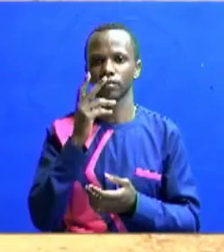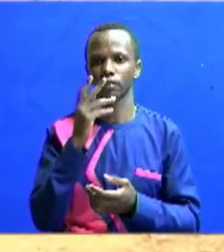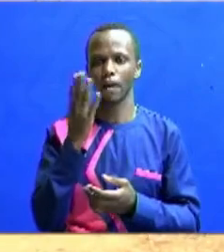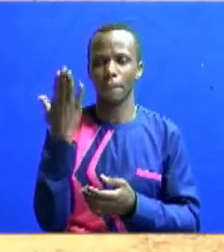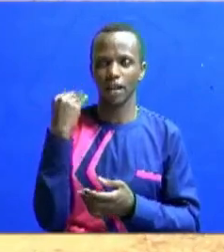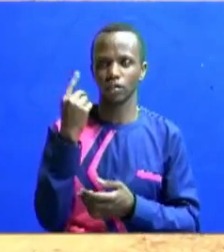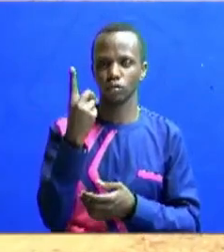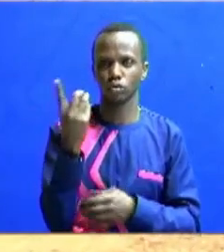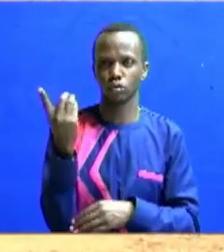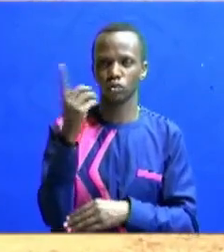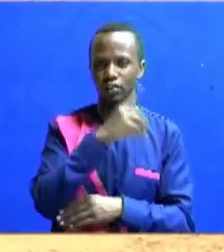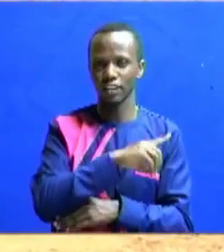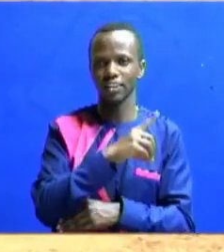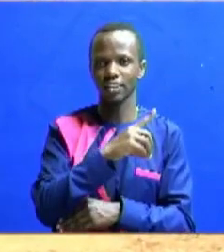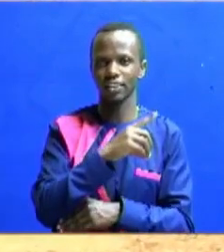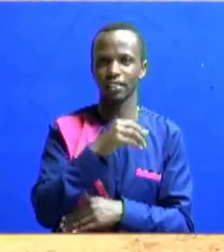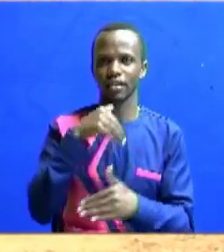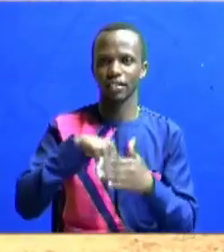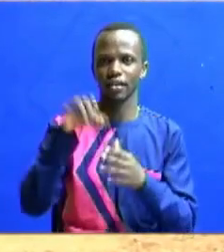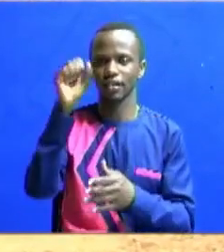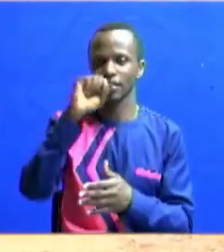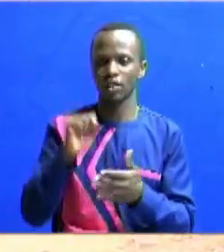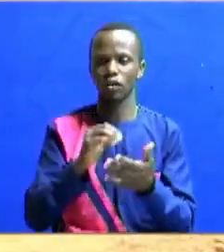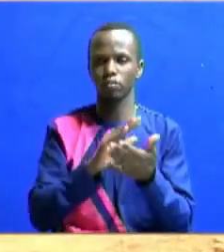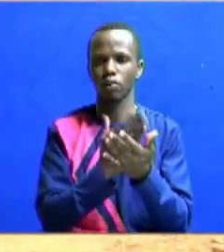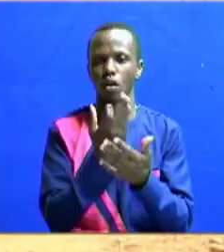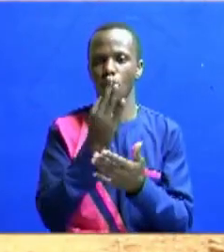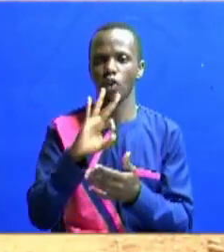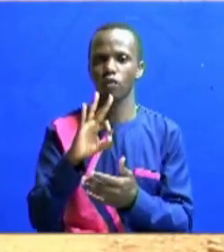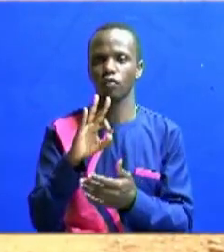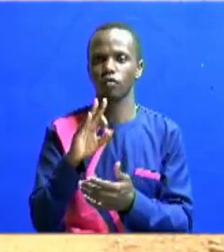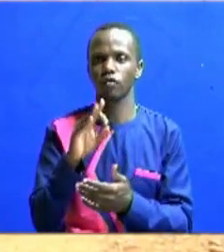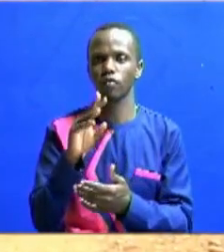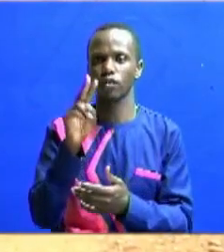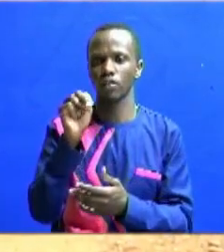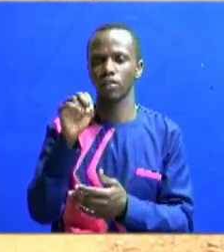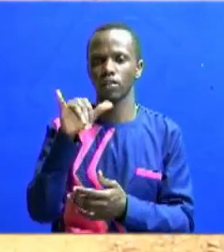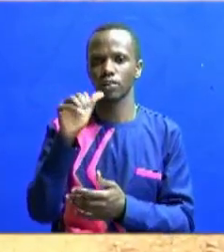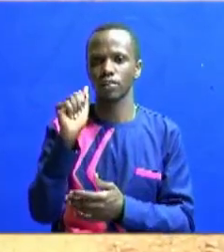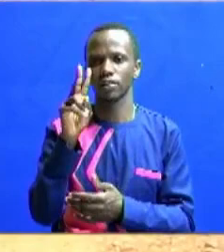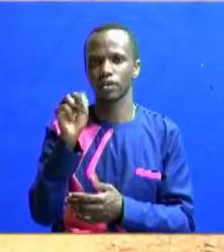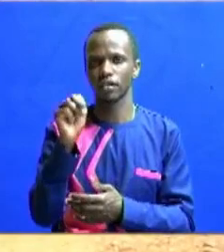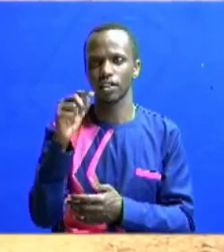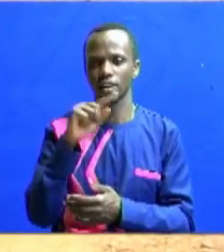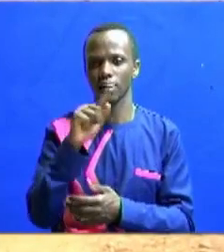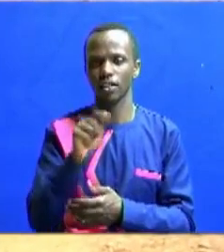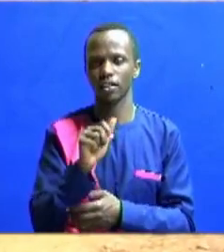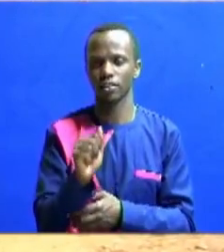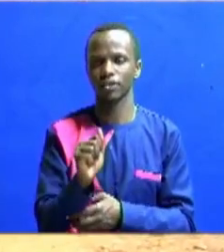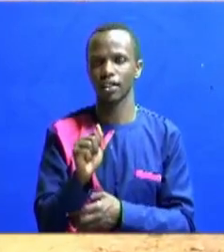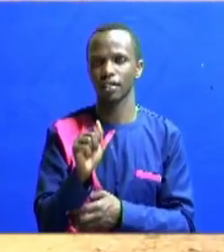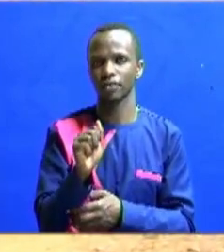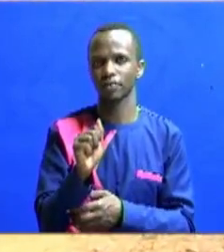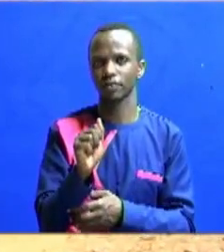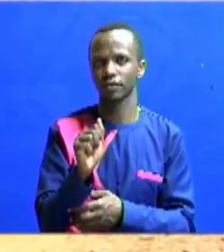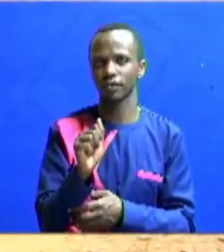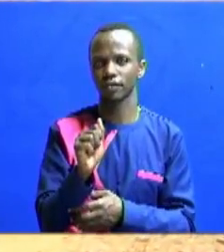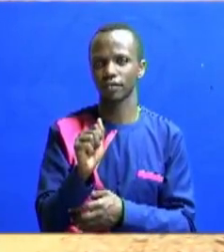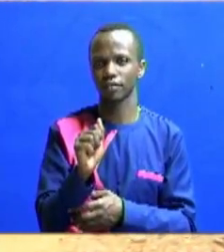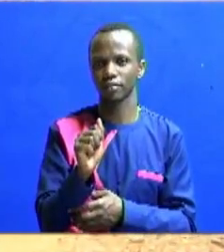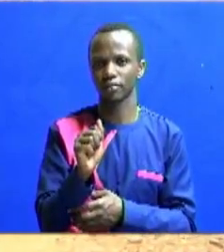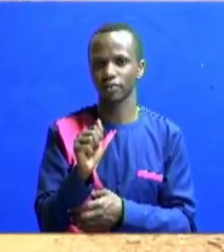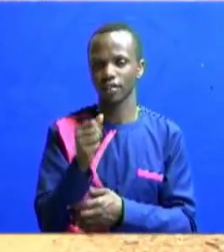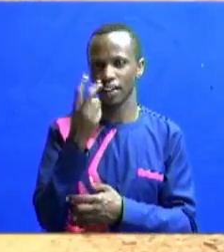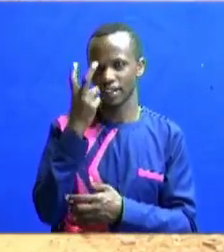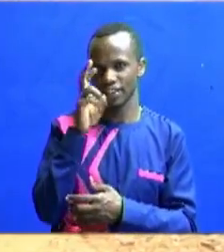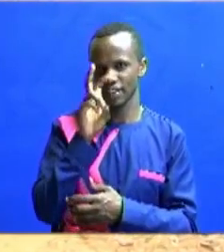we have been in the southern part of Nyanza with the GNMV Free Medical Tour. Let's first take a